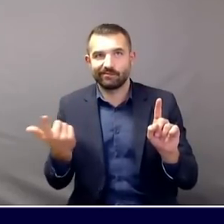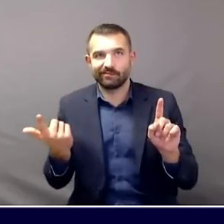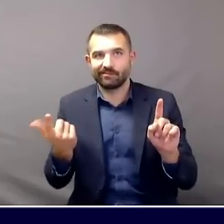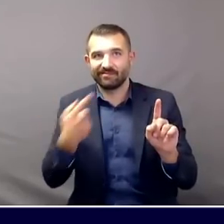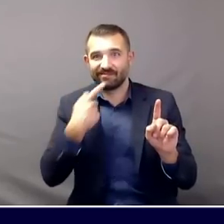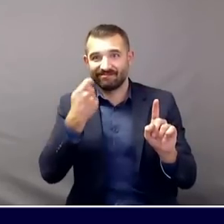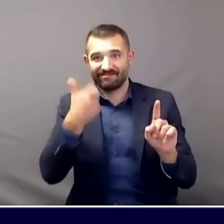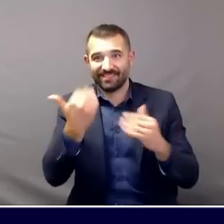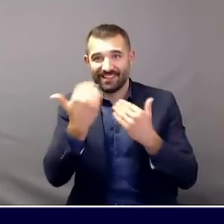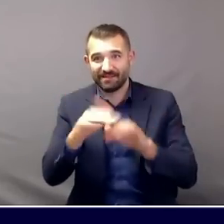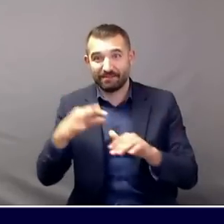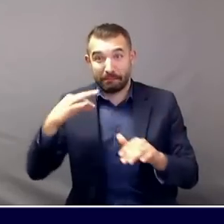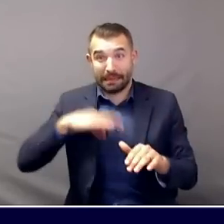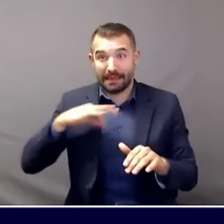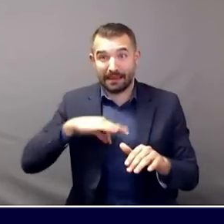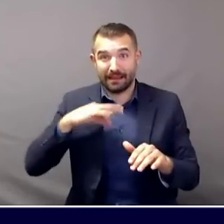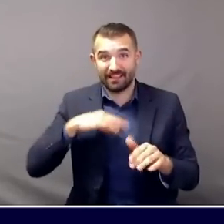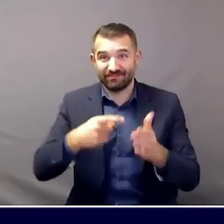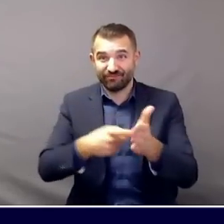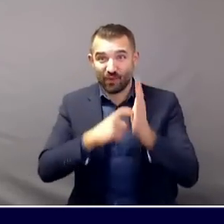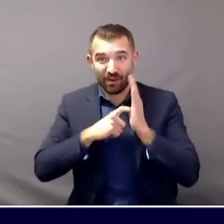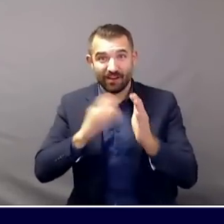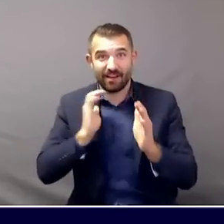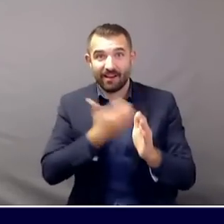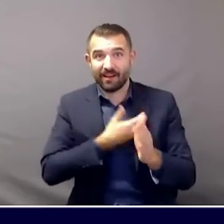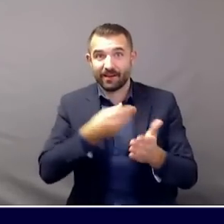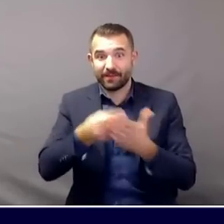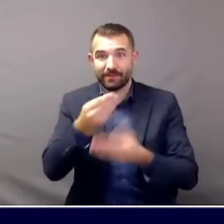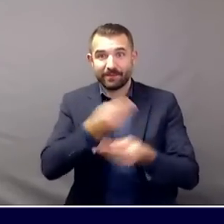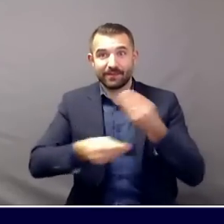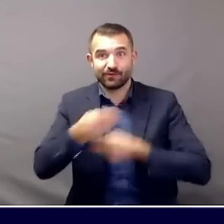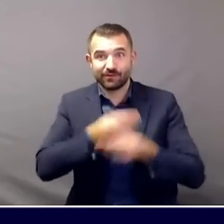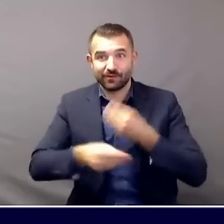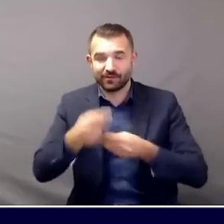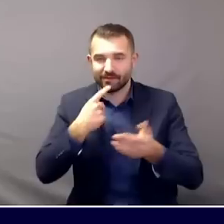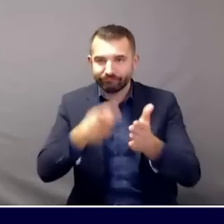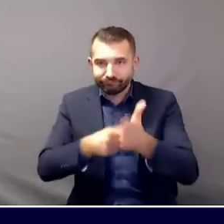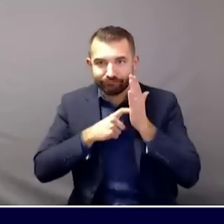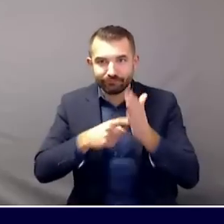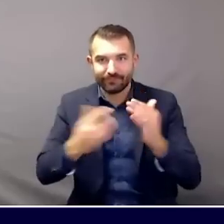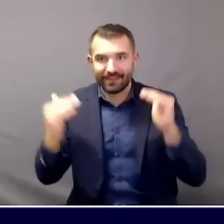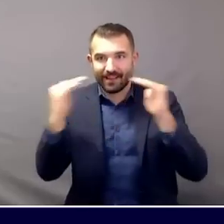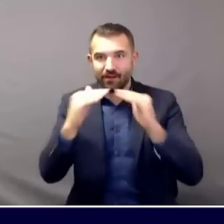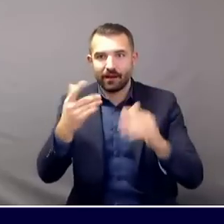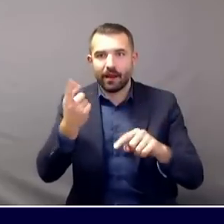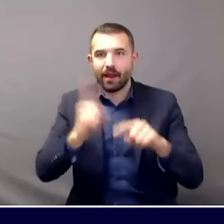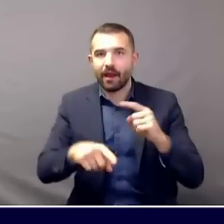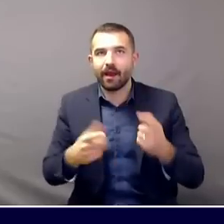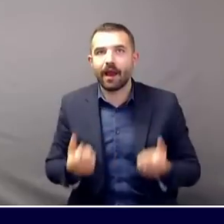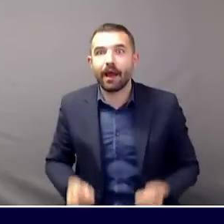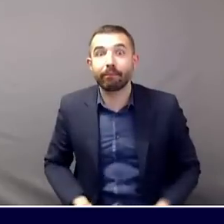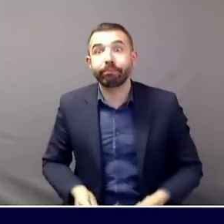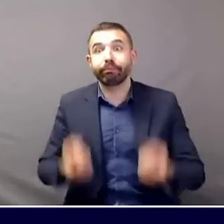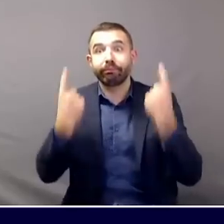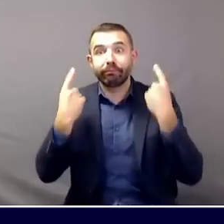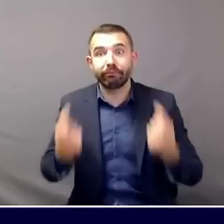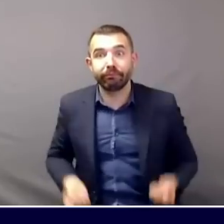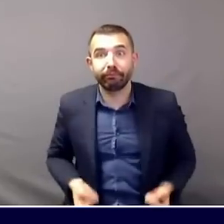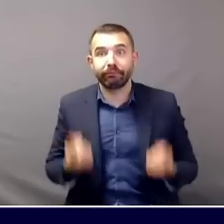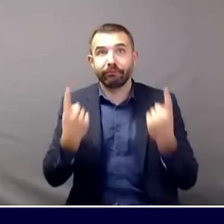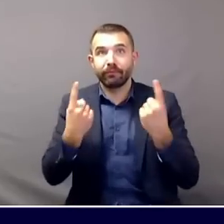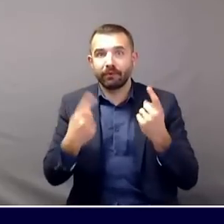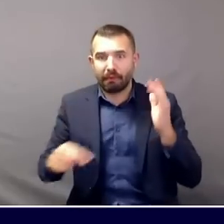with to hand out. We are still doing rental assistance, and I would encourage people to go online with